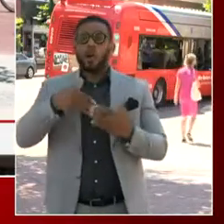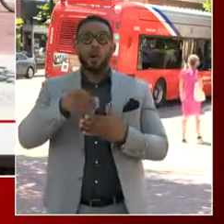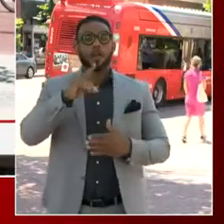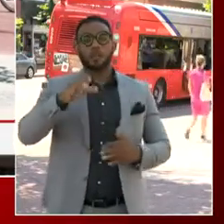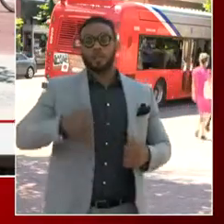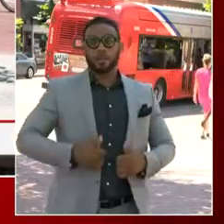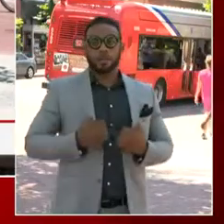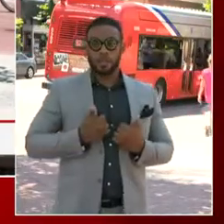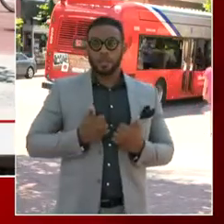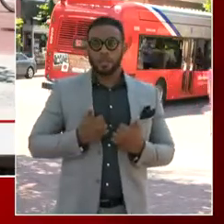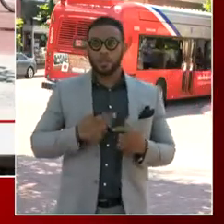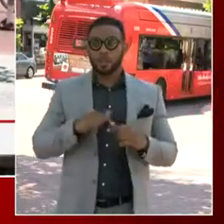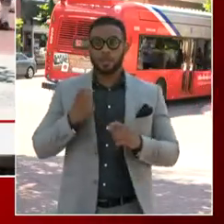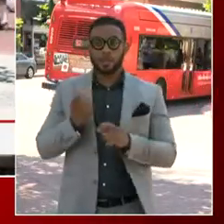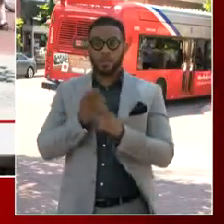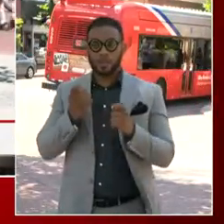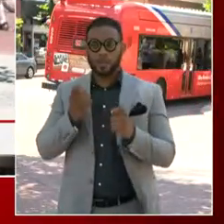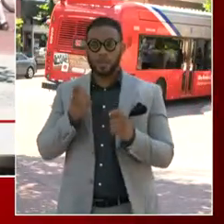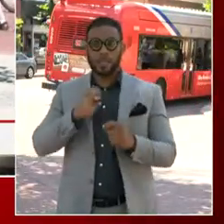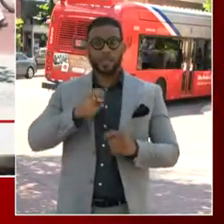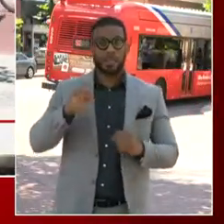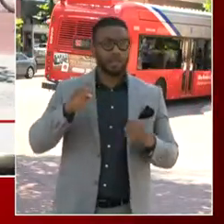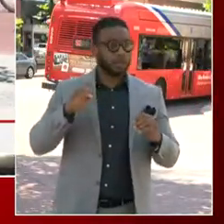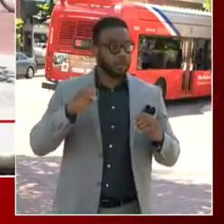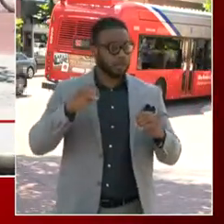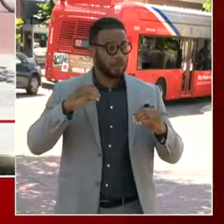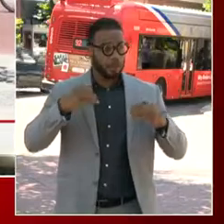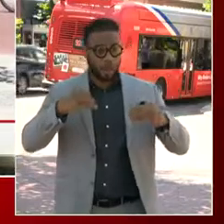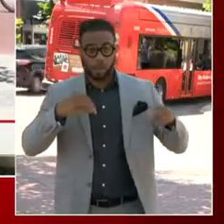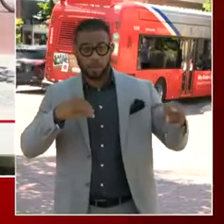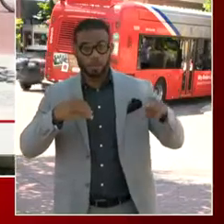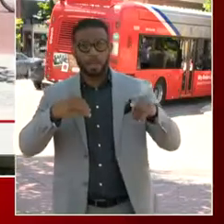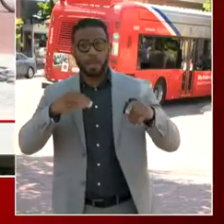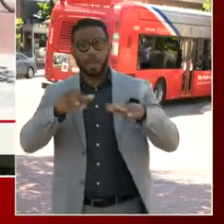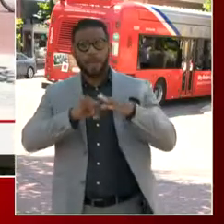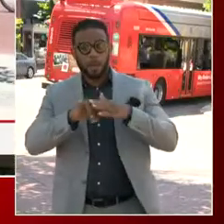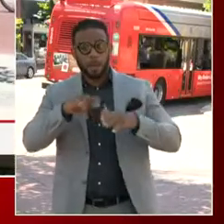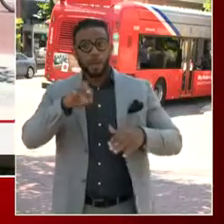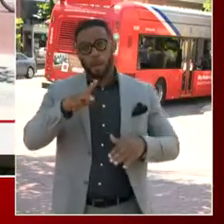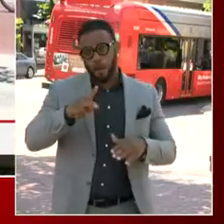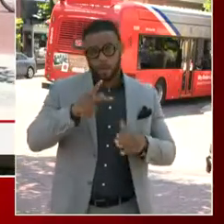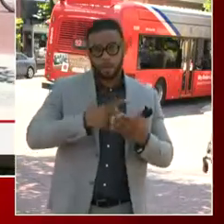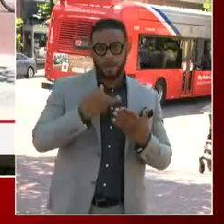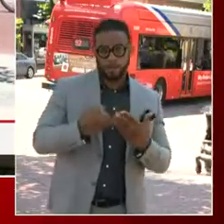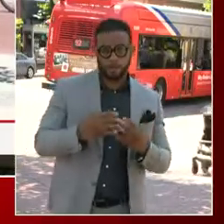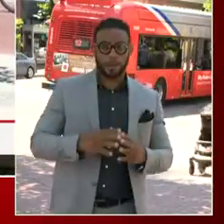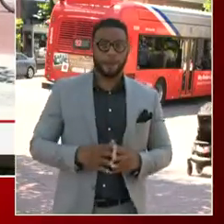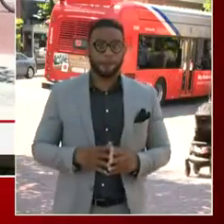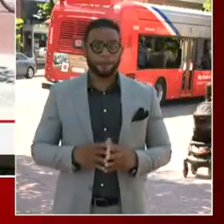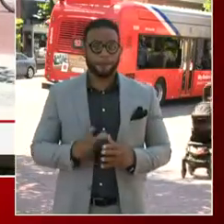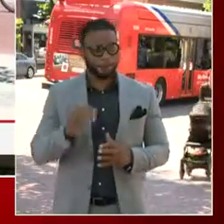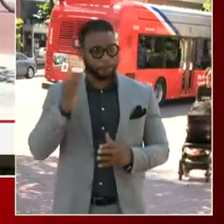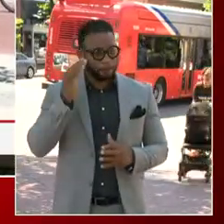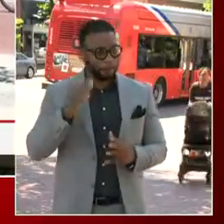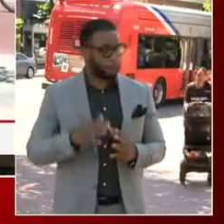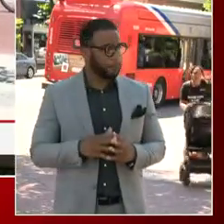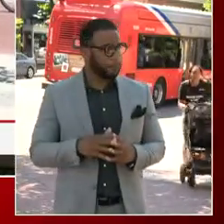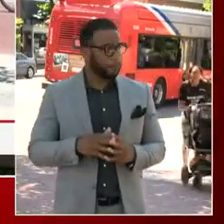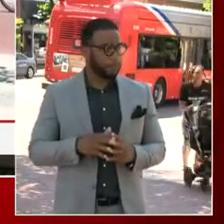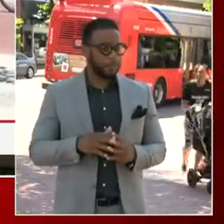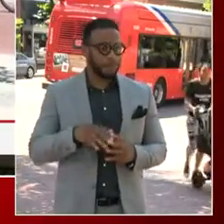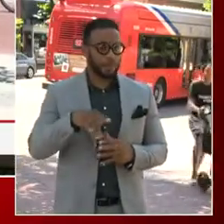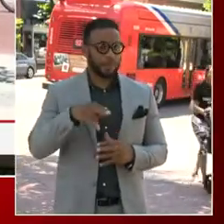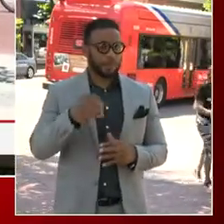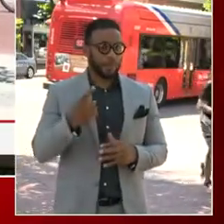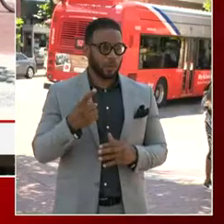district residents as we celebrate the Eastern Market Metro Park project. As you know, Phase 1